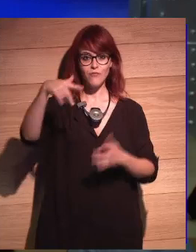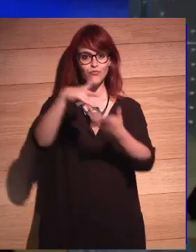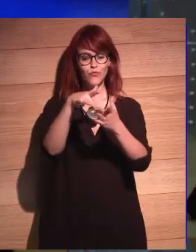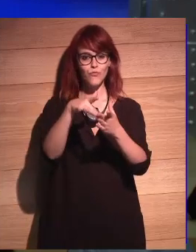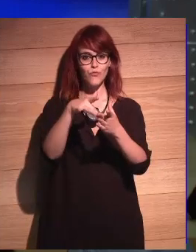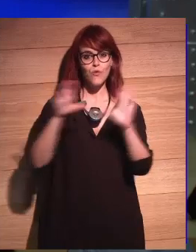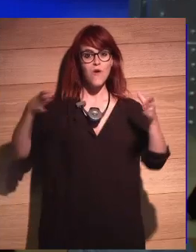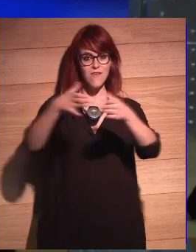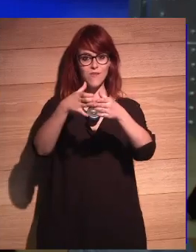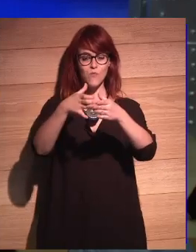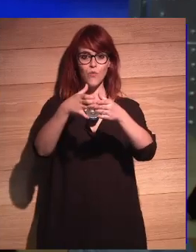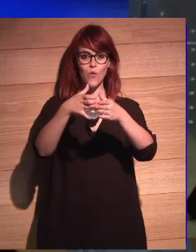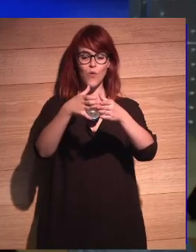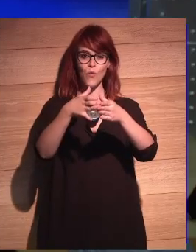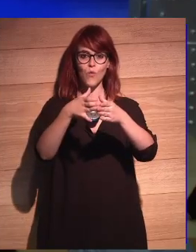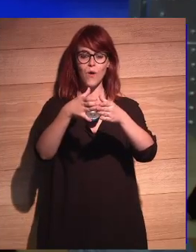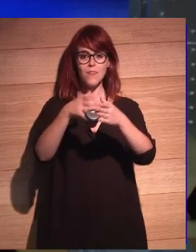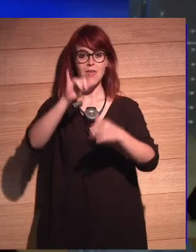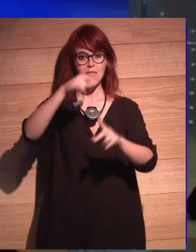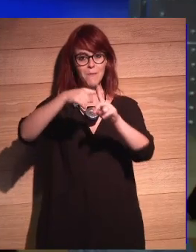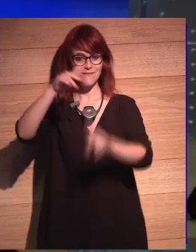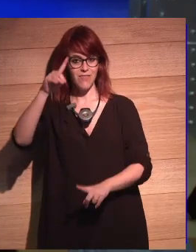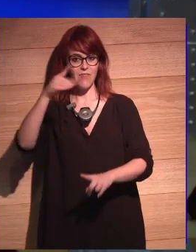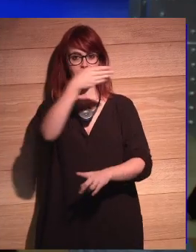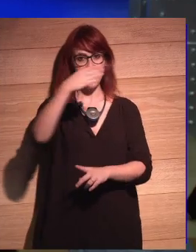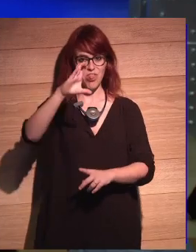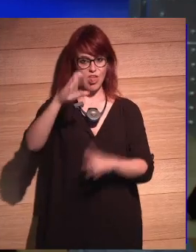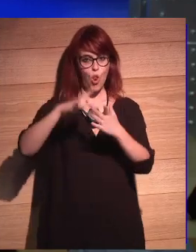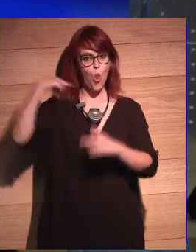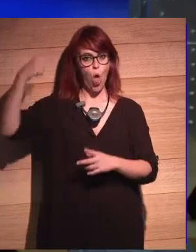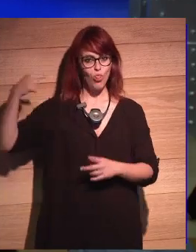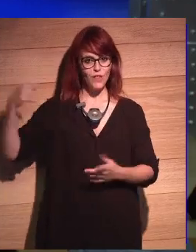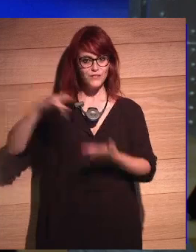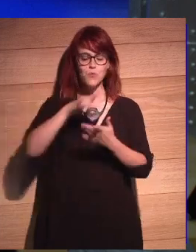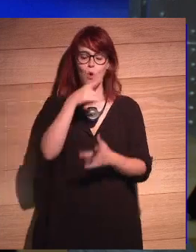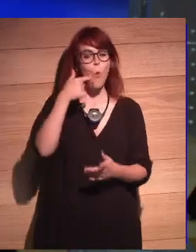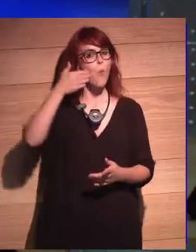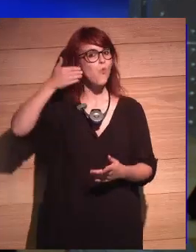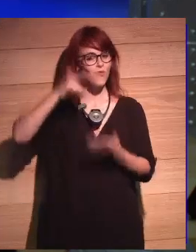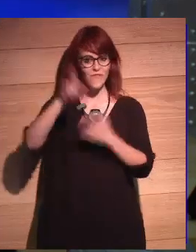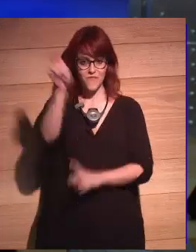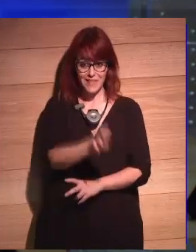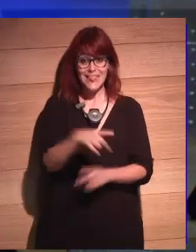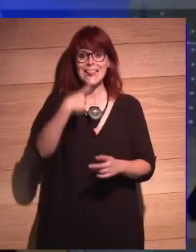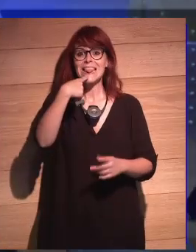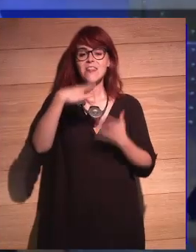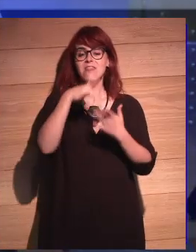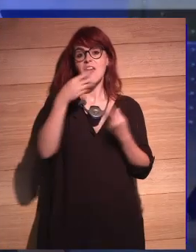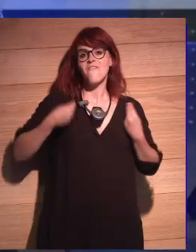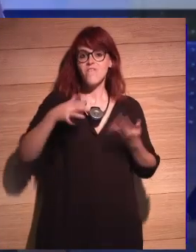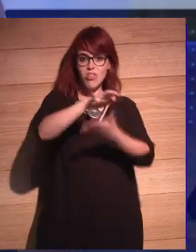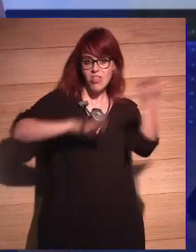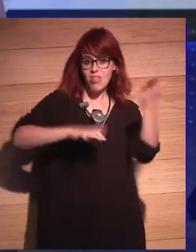is part of the team in R&D in London's